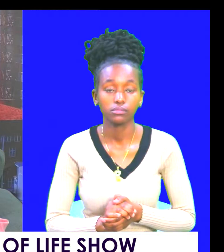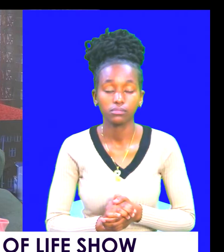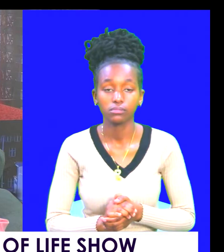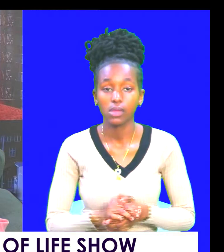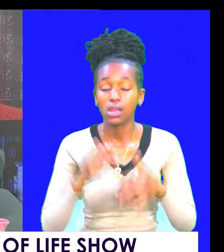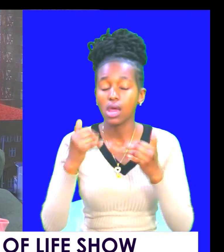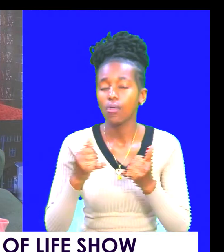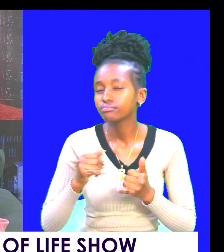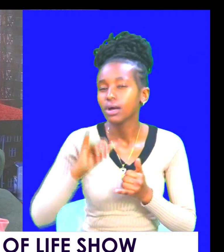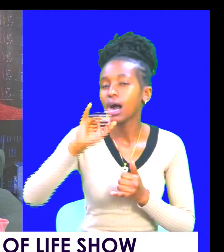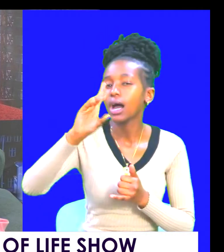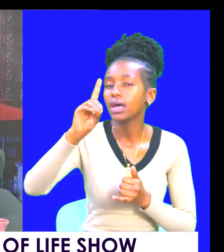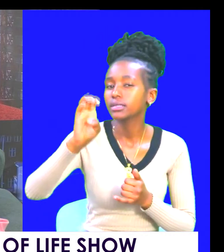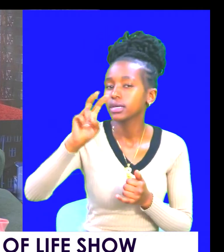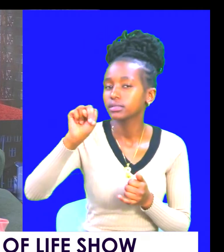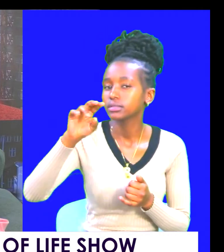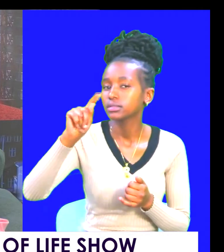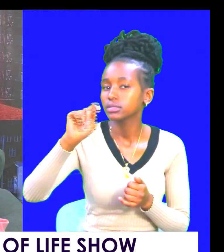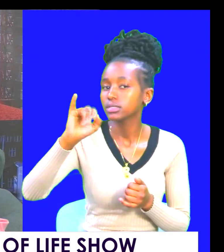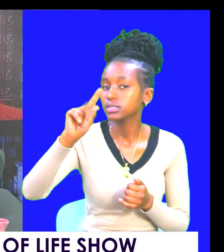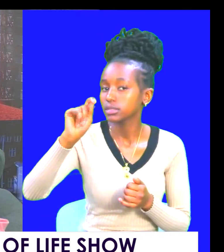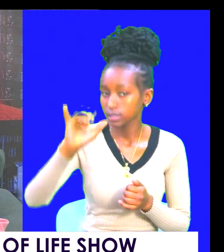Identity is key.